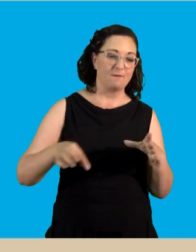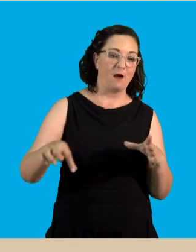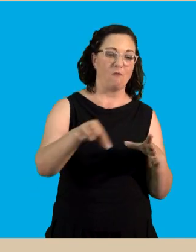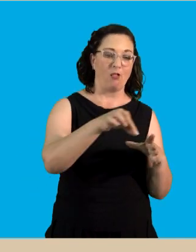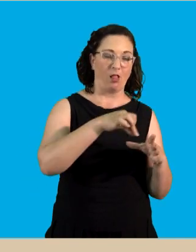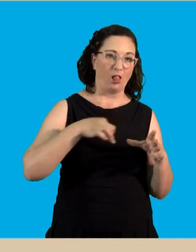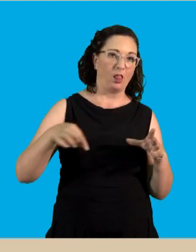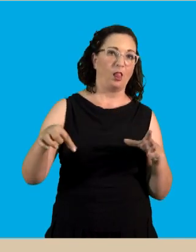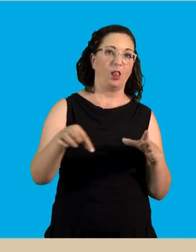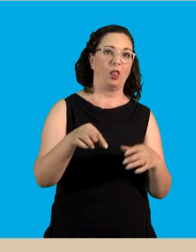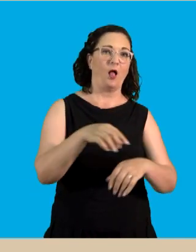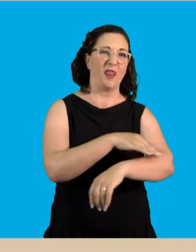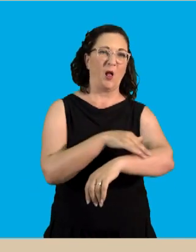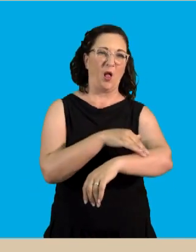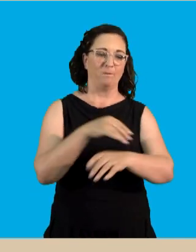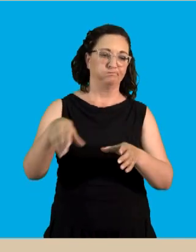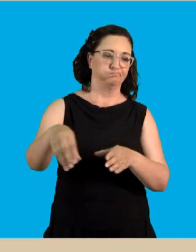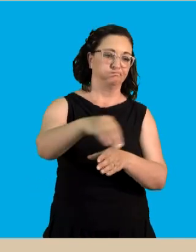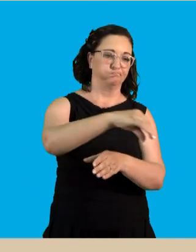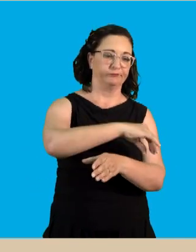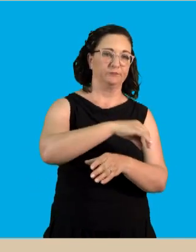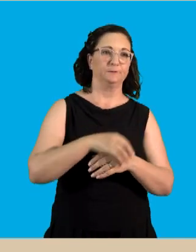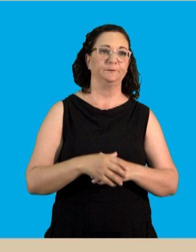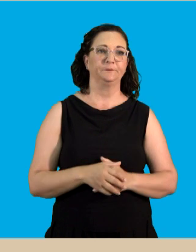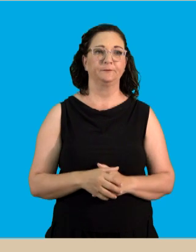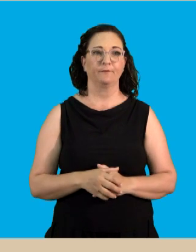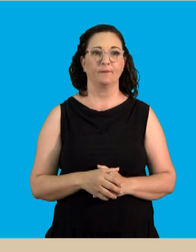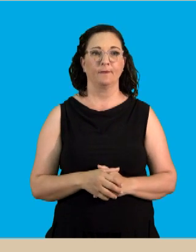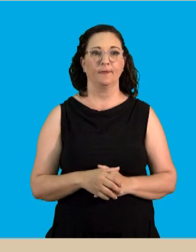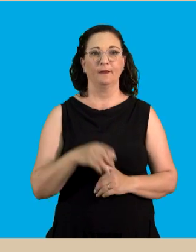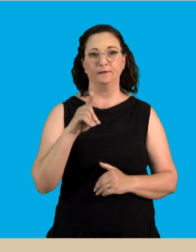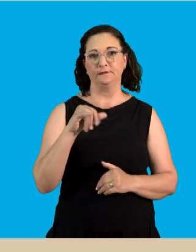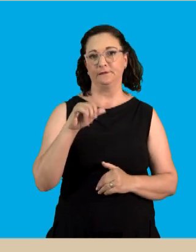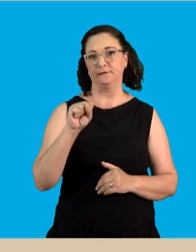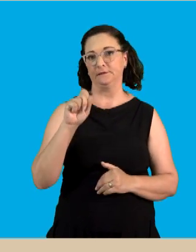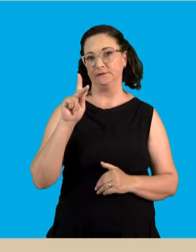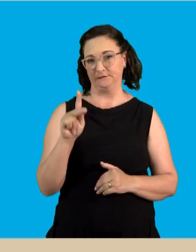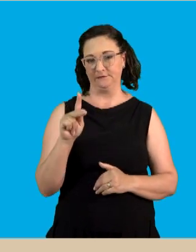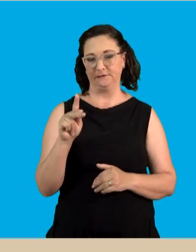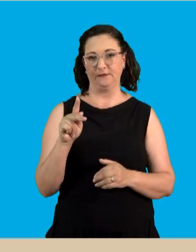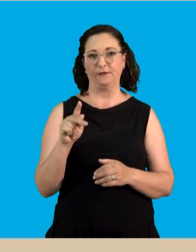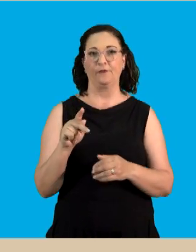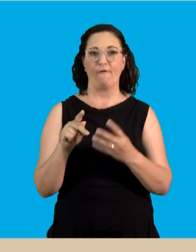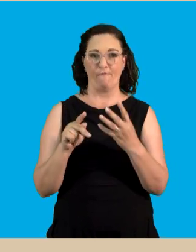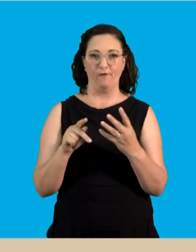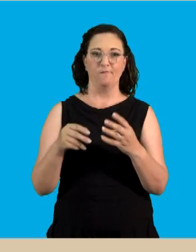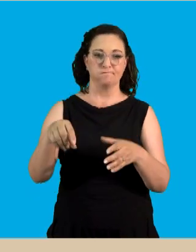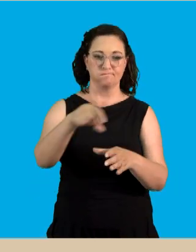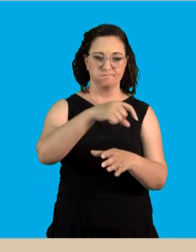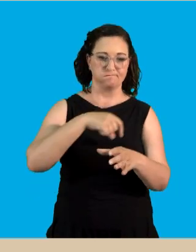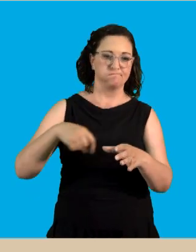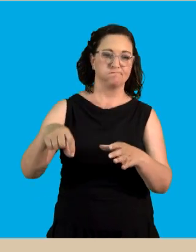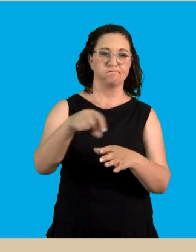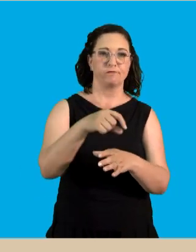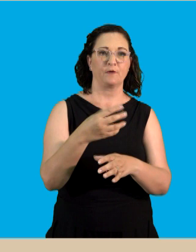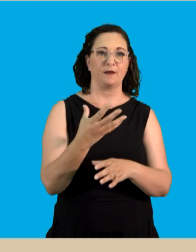arm. Remember, we said that the Milky Way galaxy consists of the spiral arm disk. Okay, 4 of the spiral arm